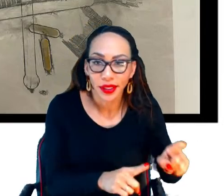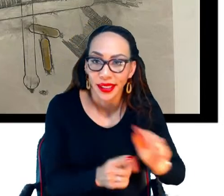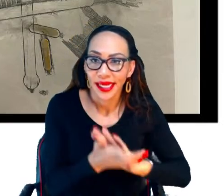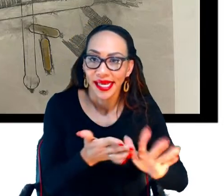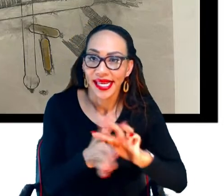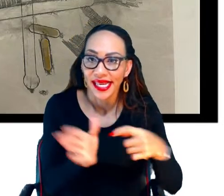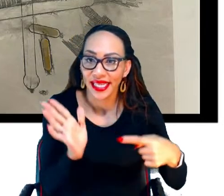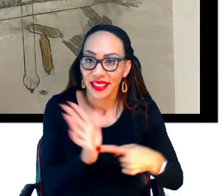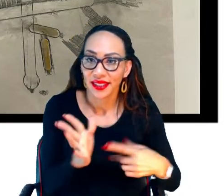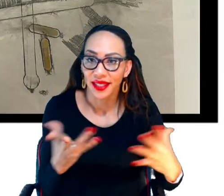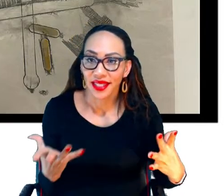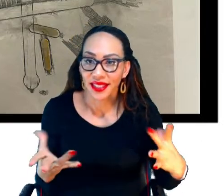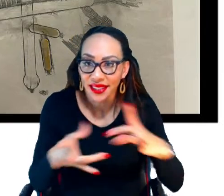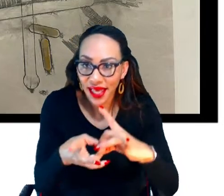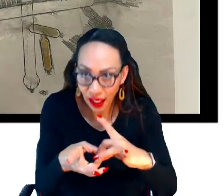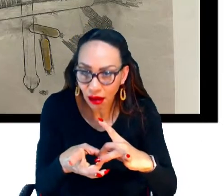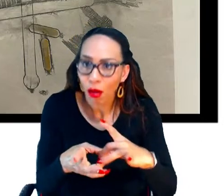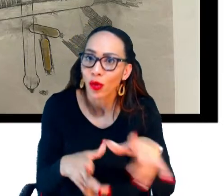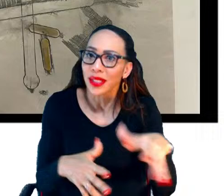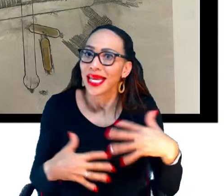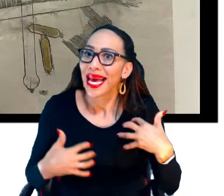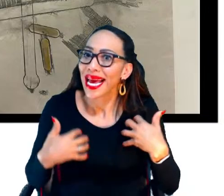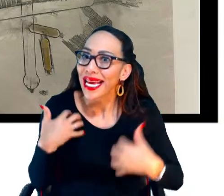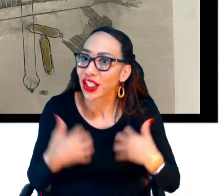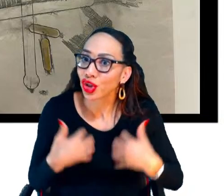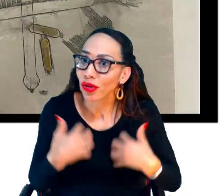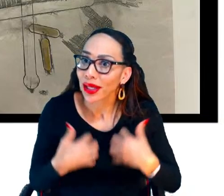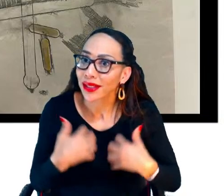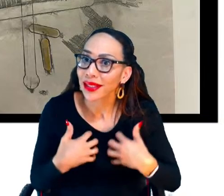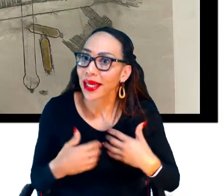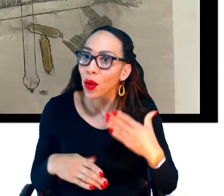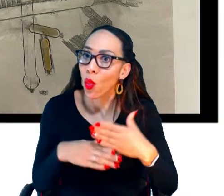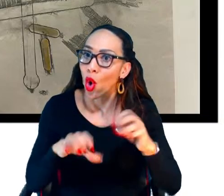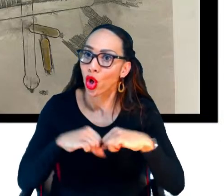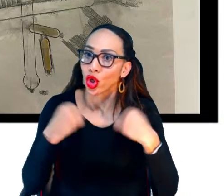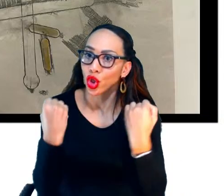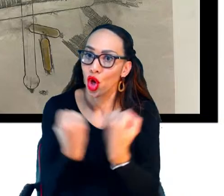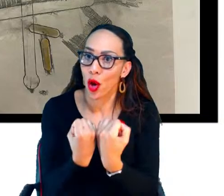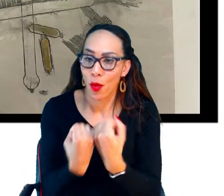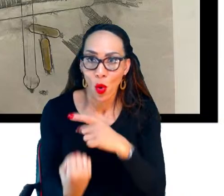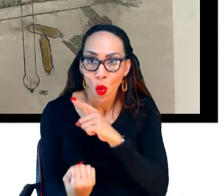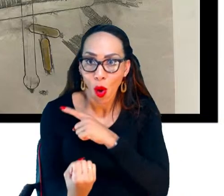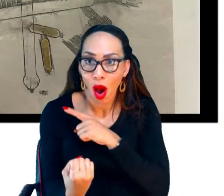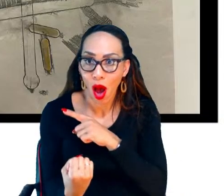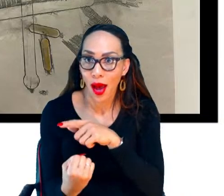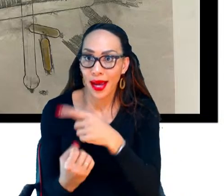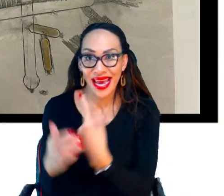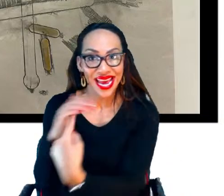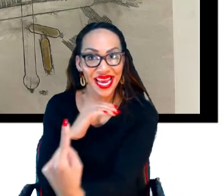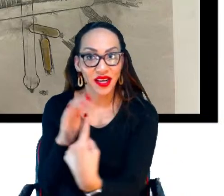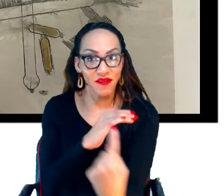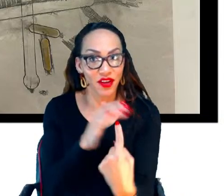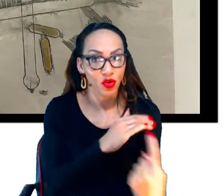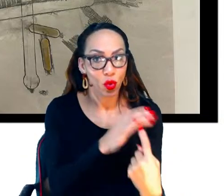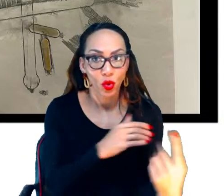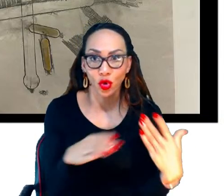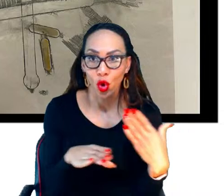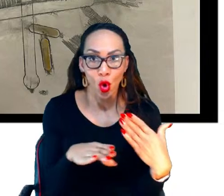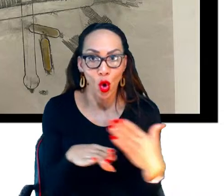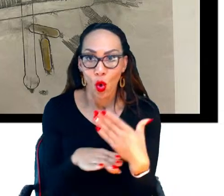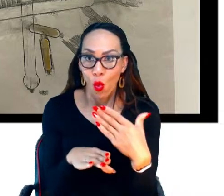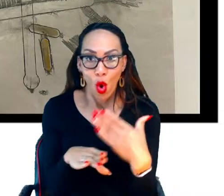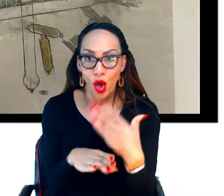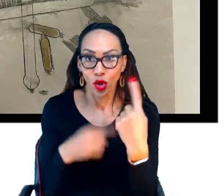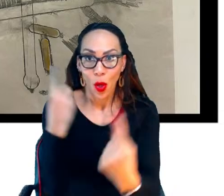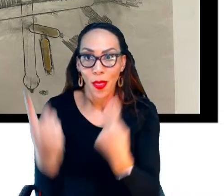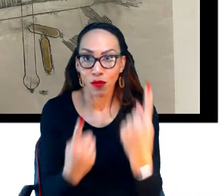was a really interesting workshop because everybody produced different bodies of work, and we'd explore with